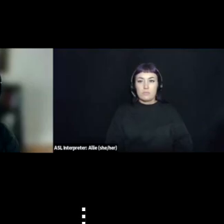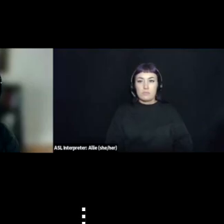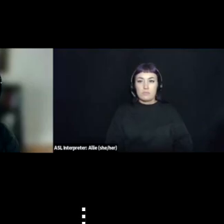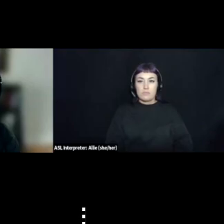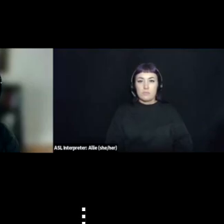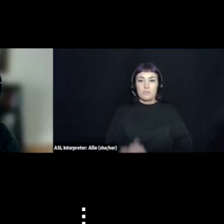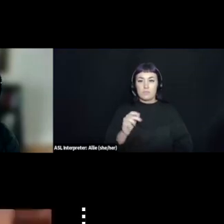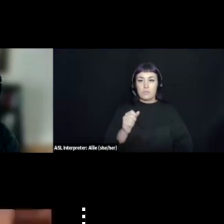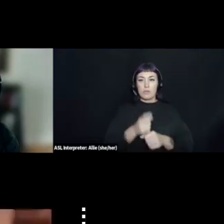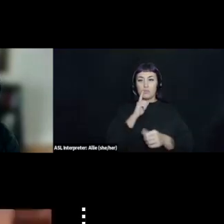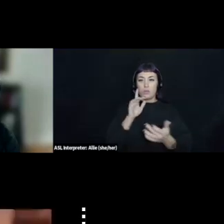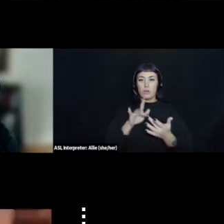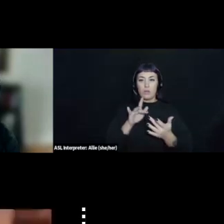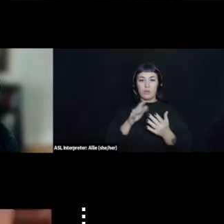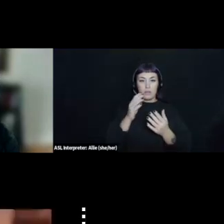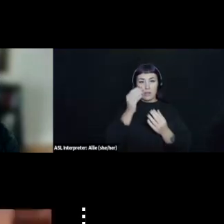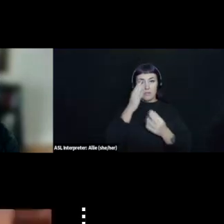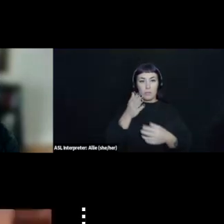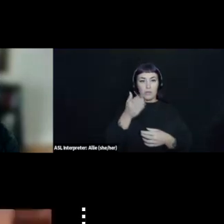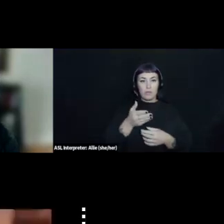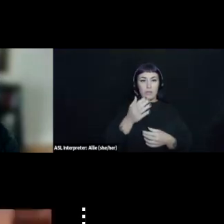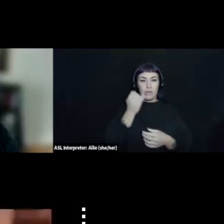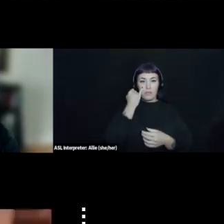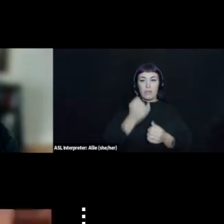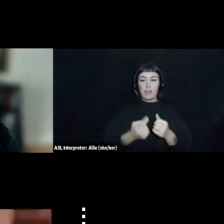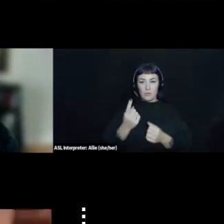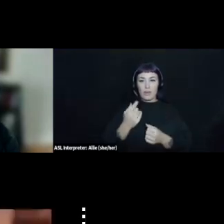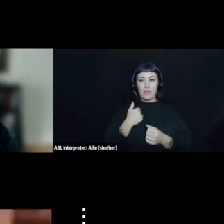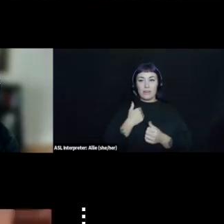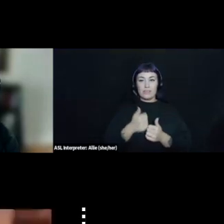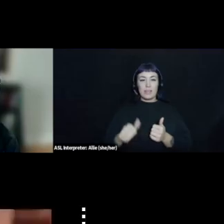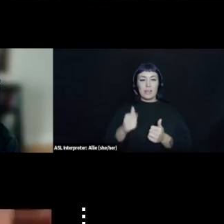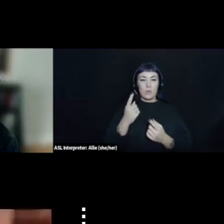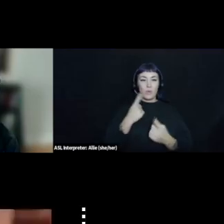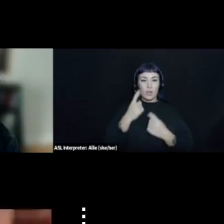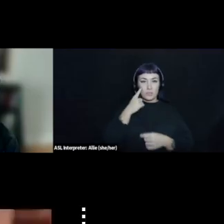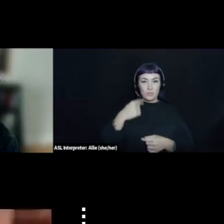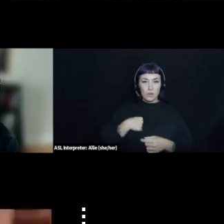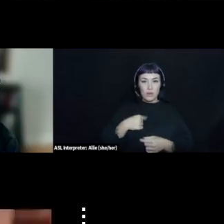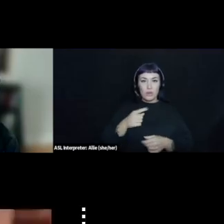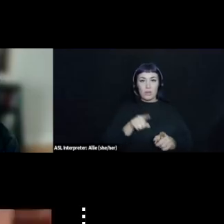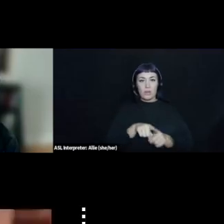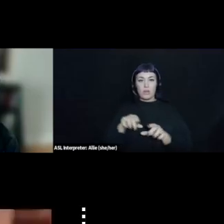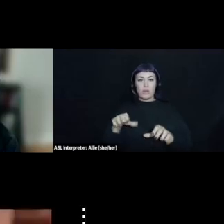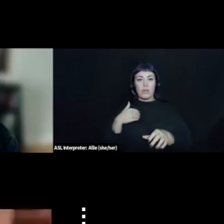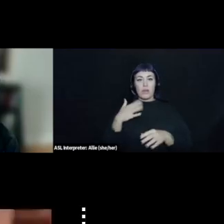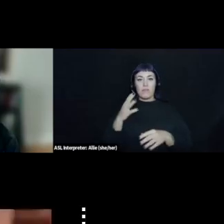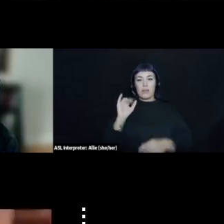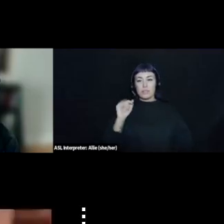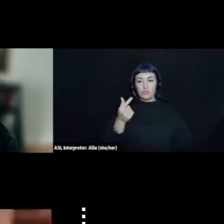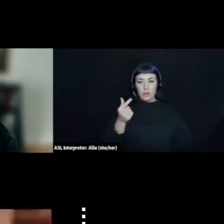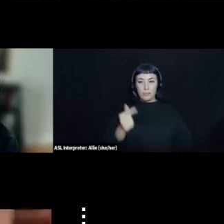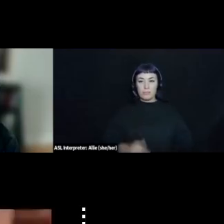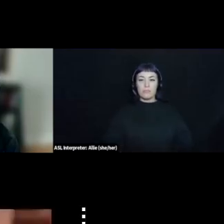I also want to make sure that my contact info is up there. If anybody has questions for me, I also do have an